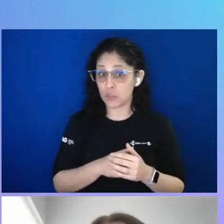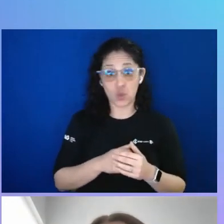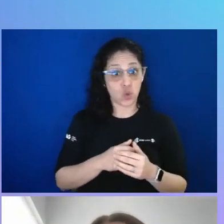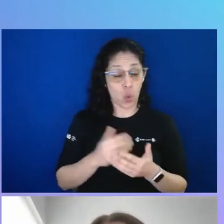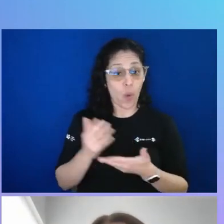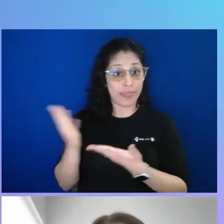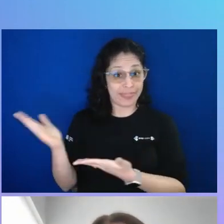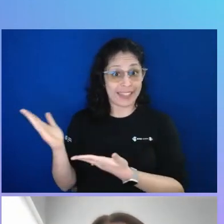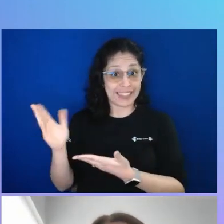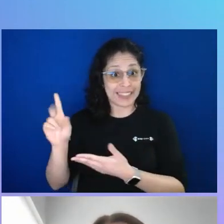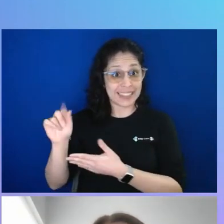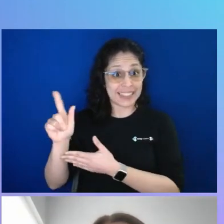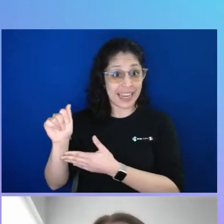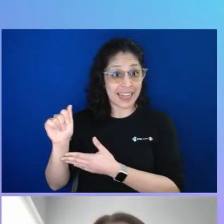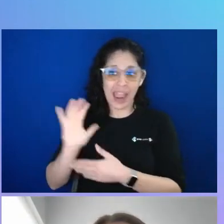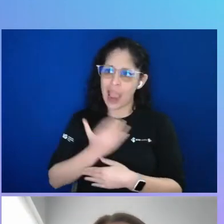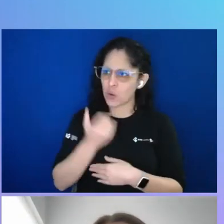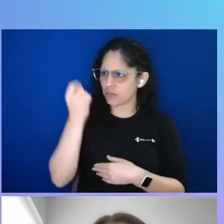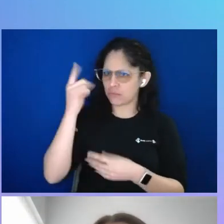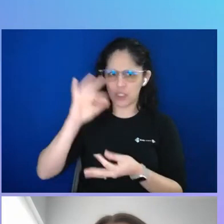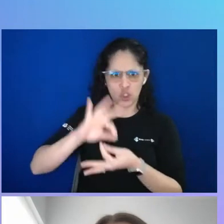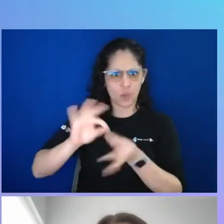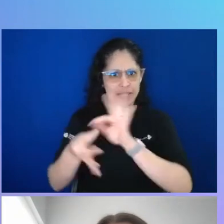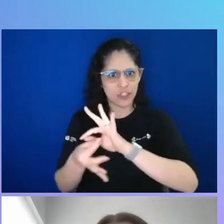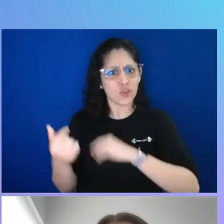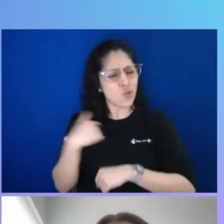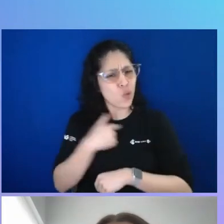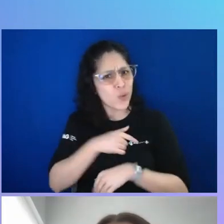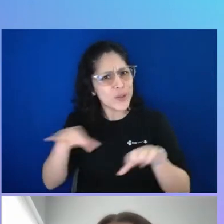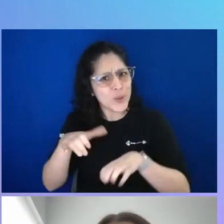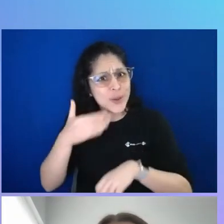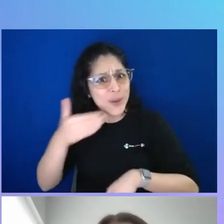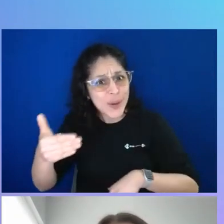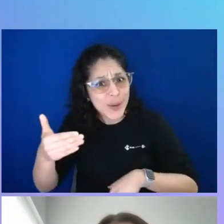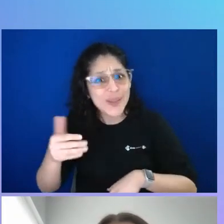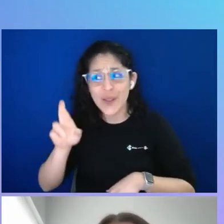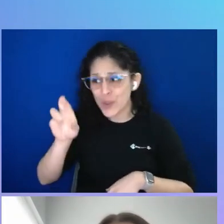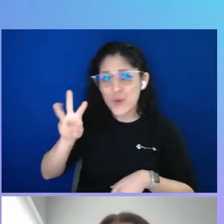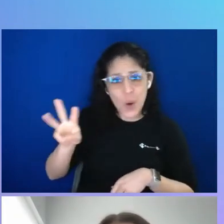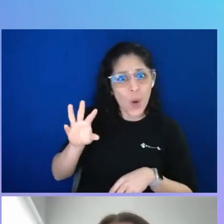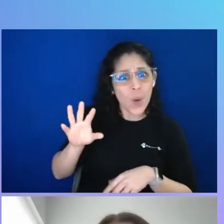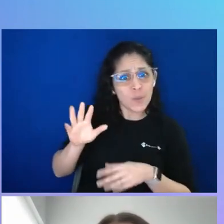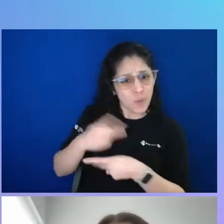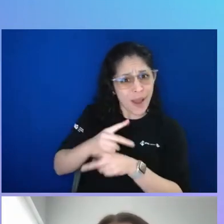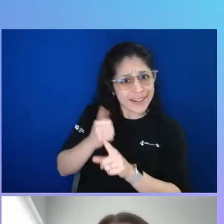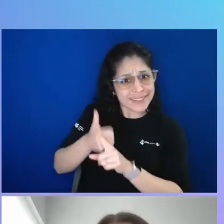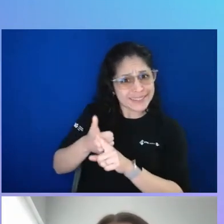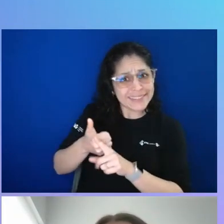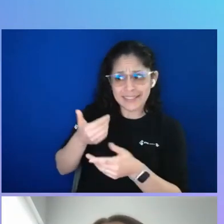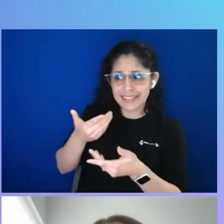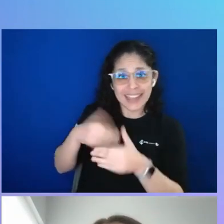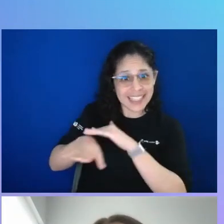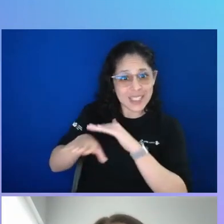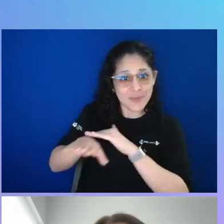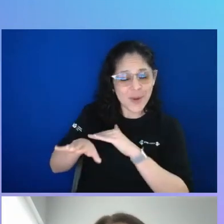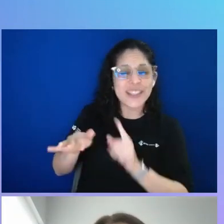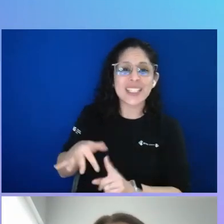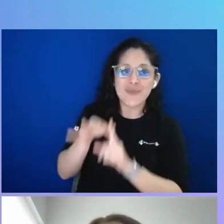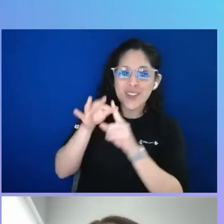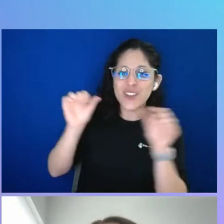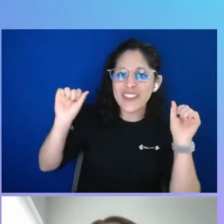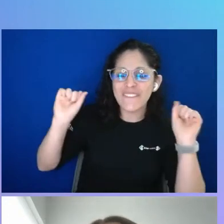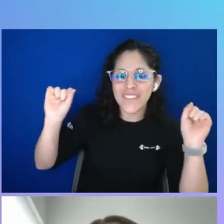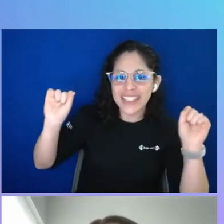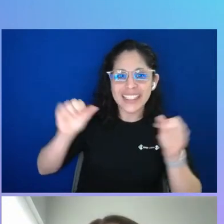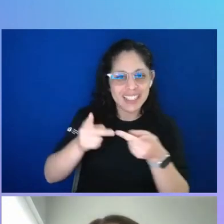that we're doing quite well, and the row is a very accessible product in general, and especially in the fitness space with fitness